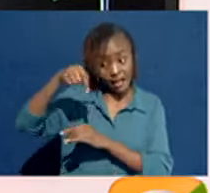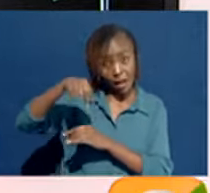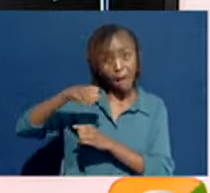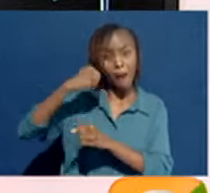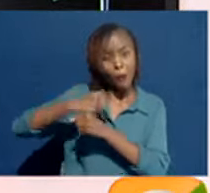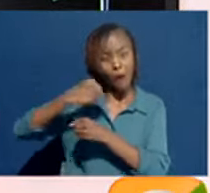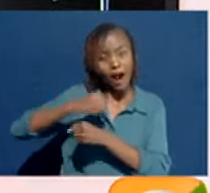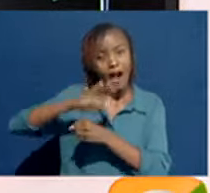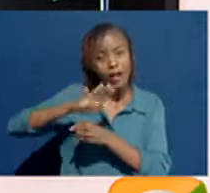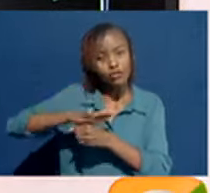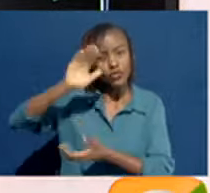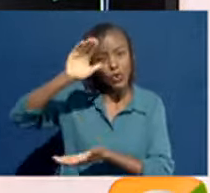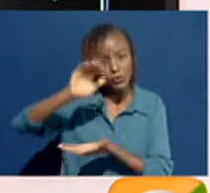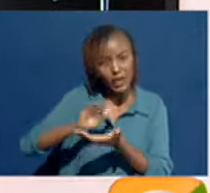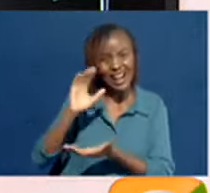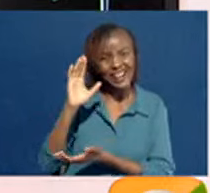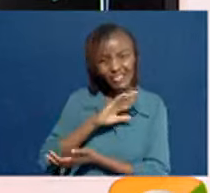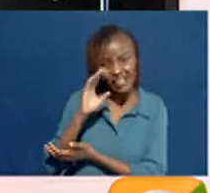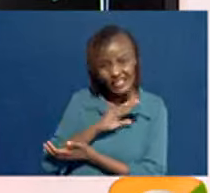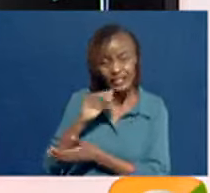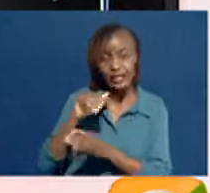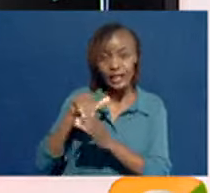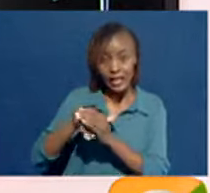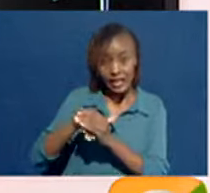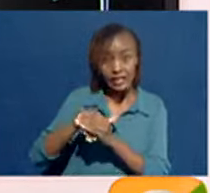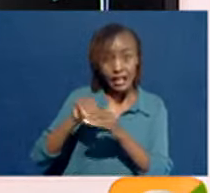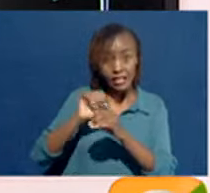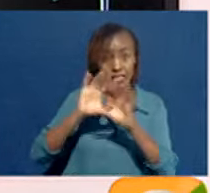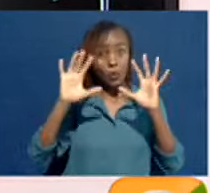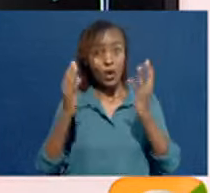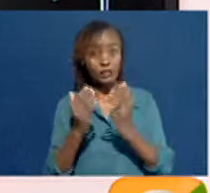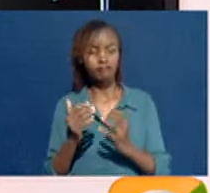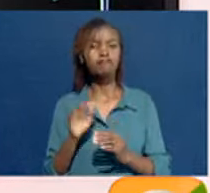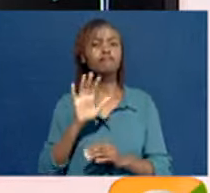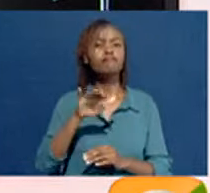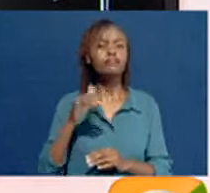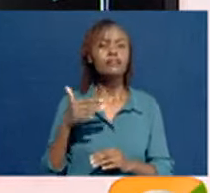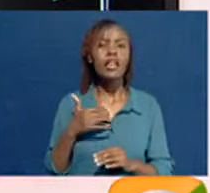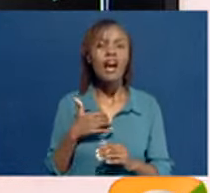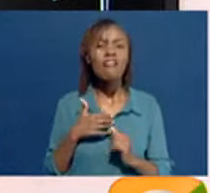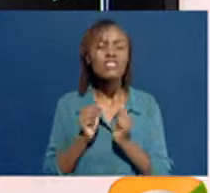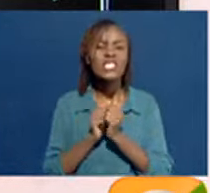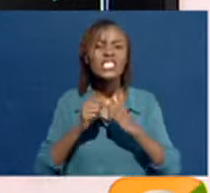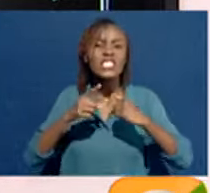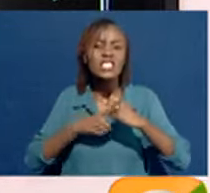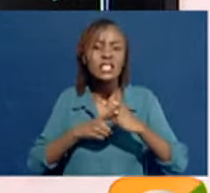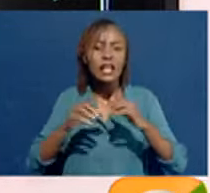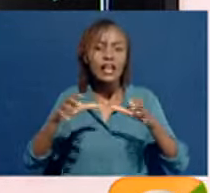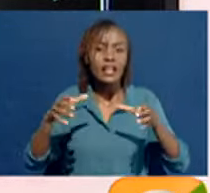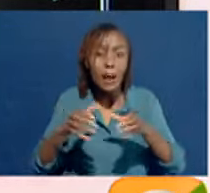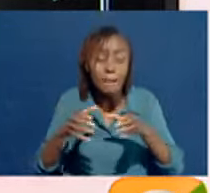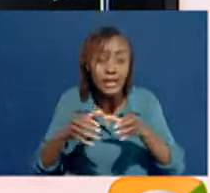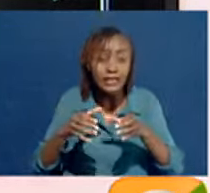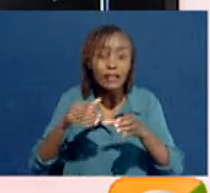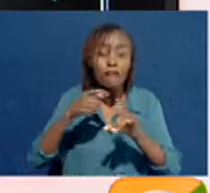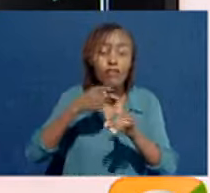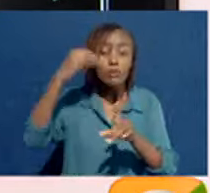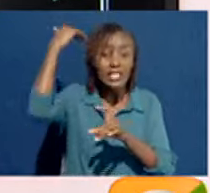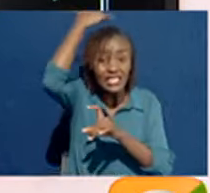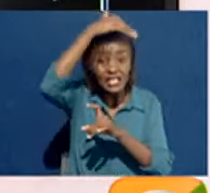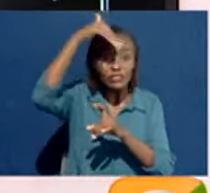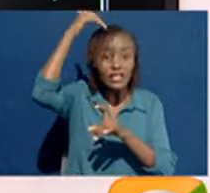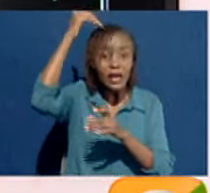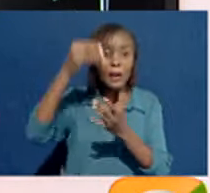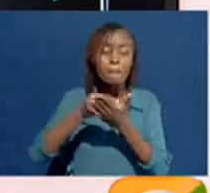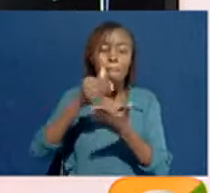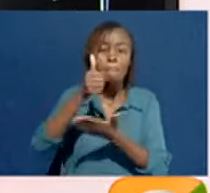others. And that is why in June this year, a group of 16 companies from Saudi Arabia bought more than 2.2